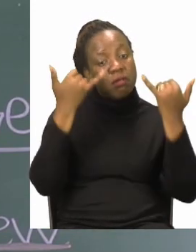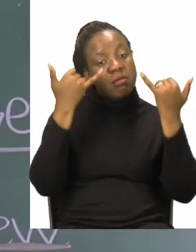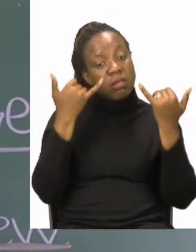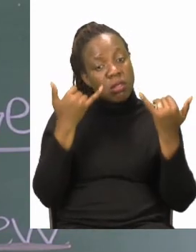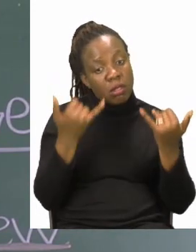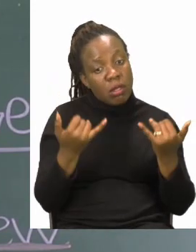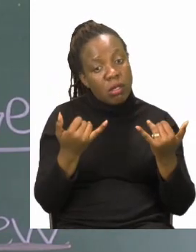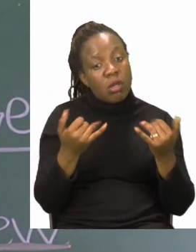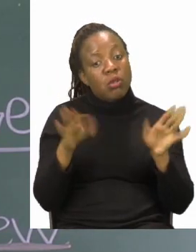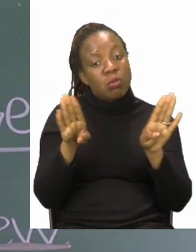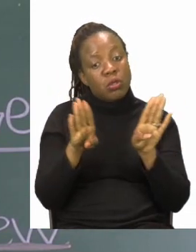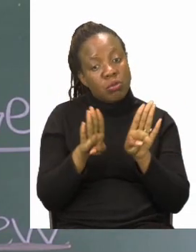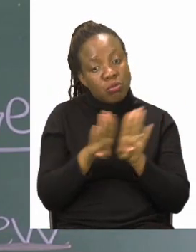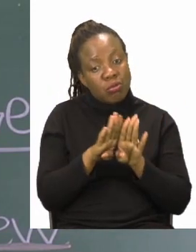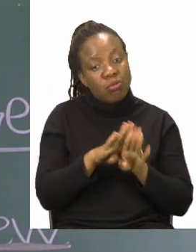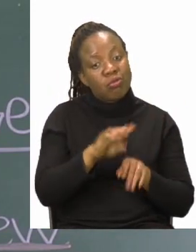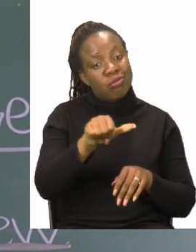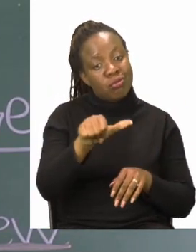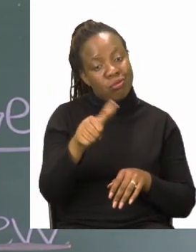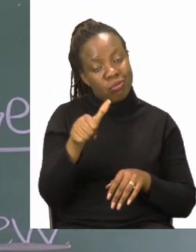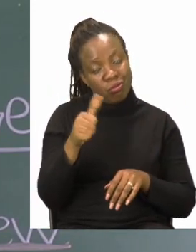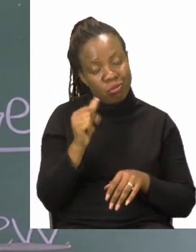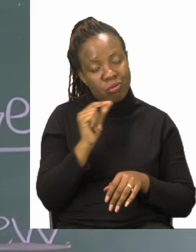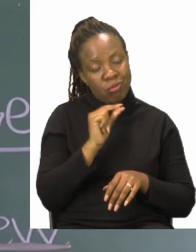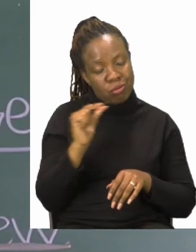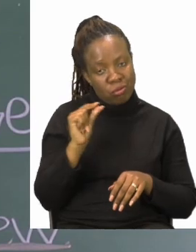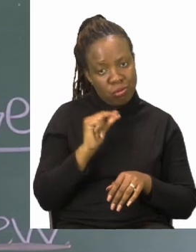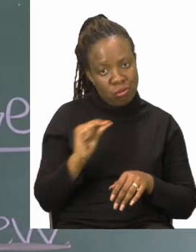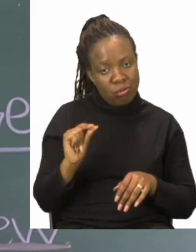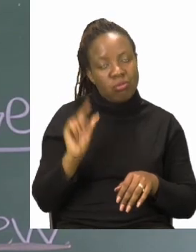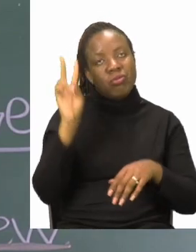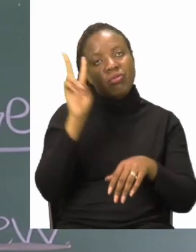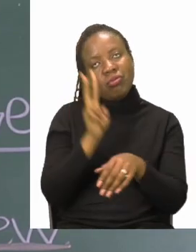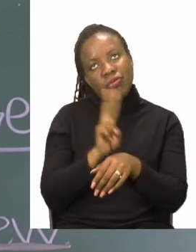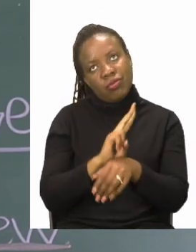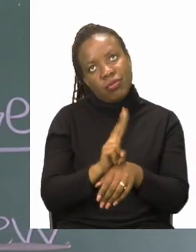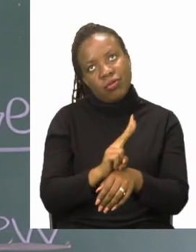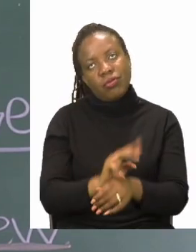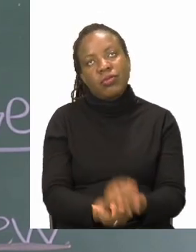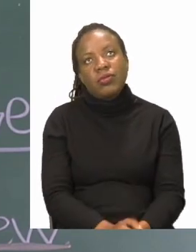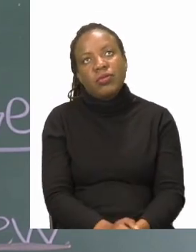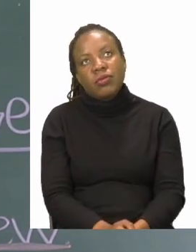the past tense. I will see you shortly after the ad break.